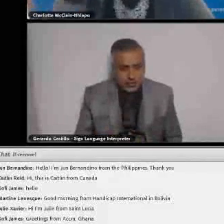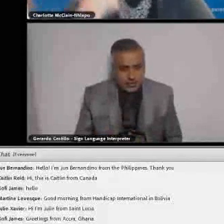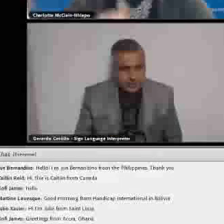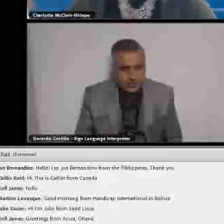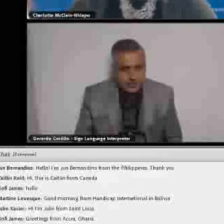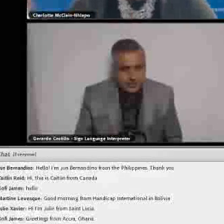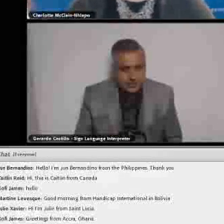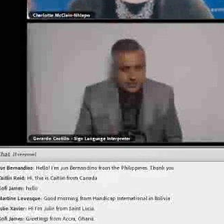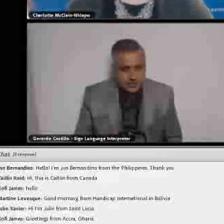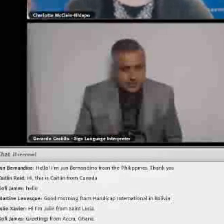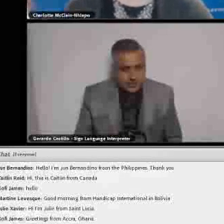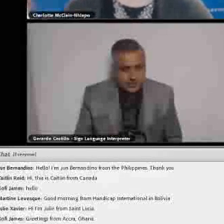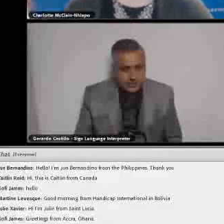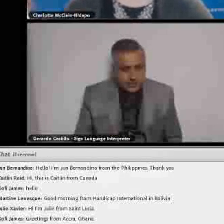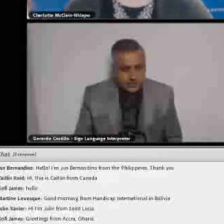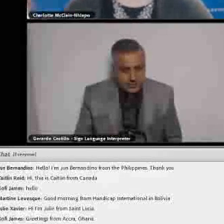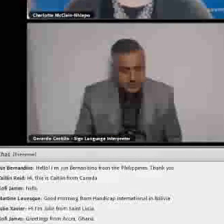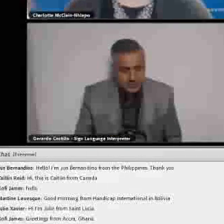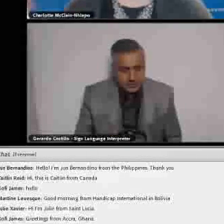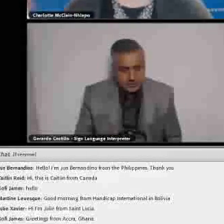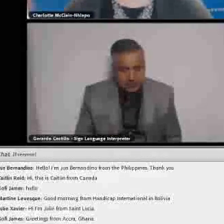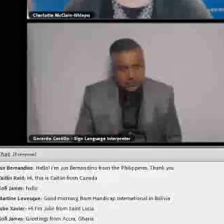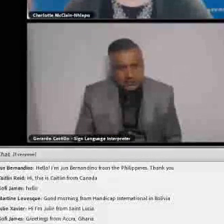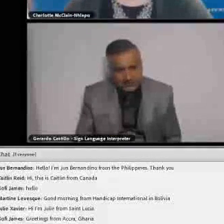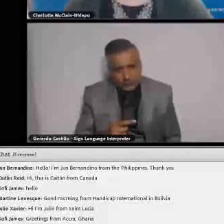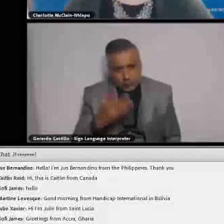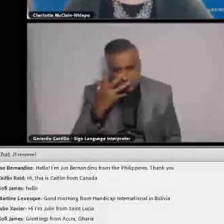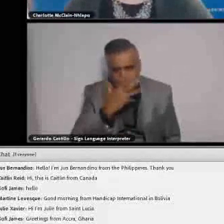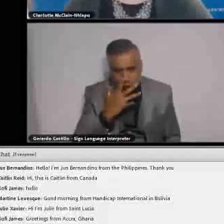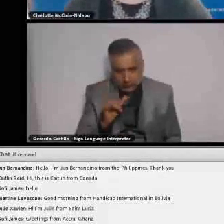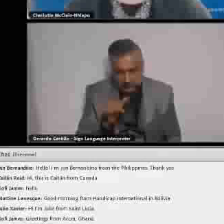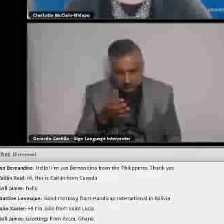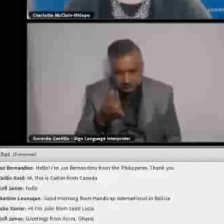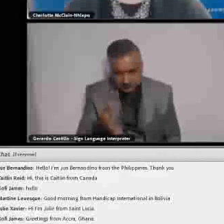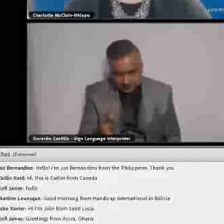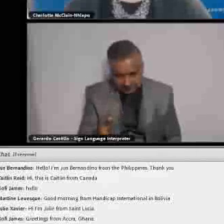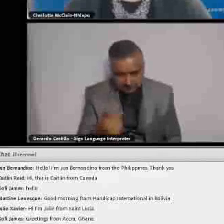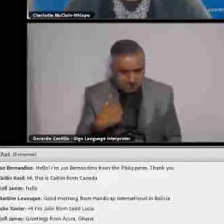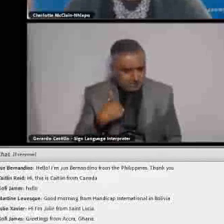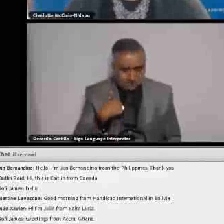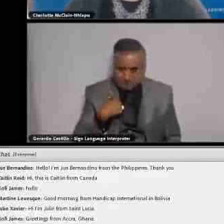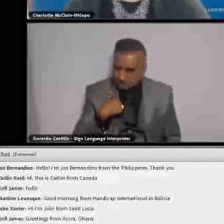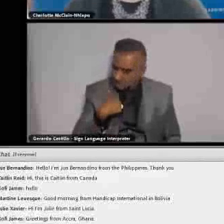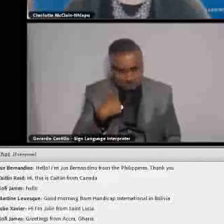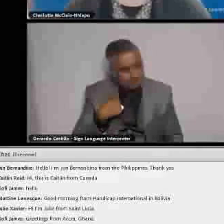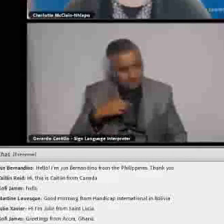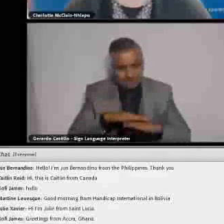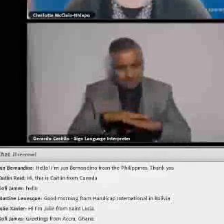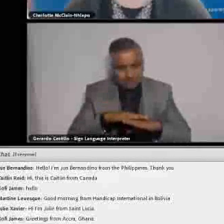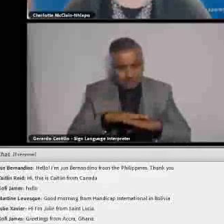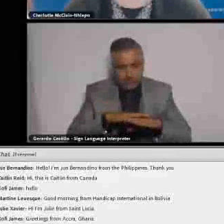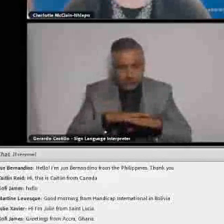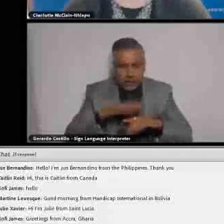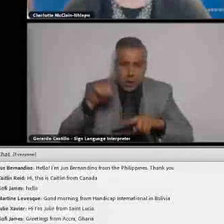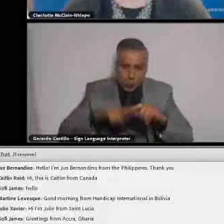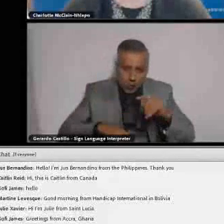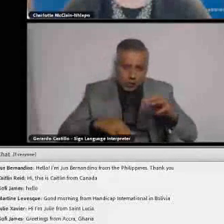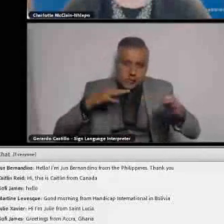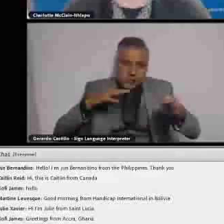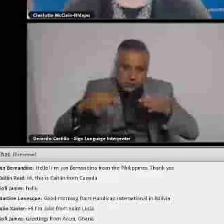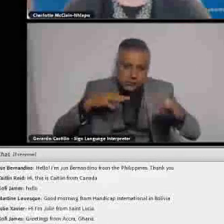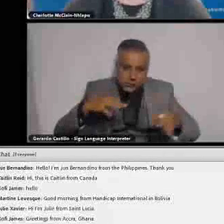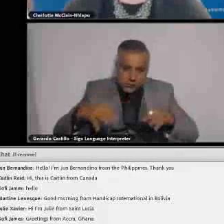bit about what this looks like on the ground. I won't go into all of these examples because I know that we have,